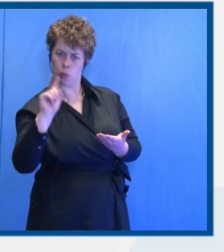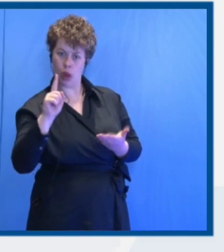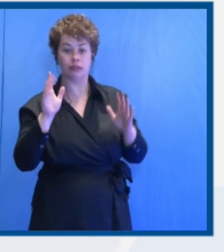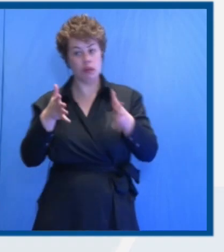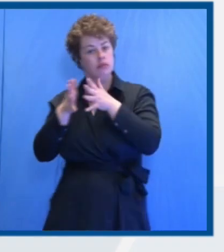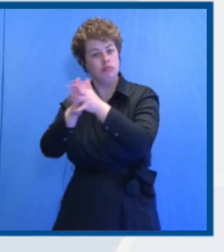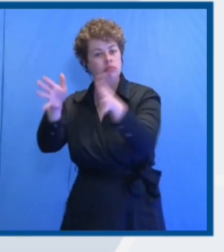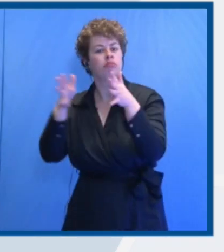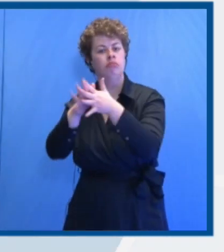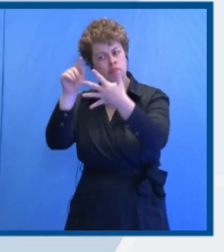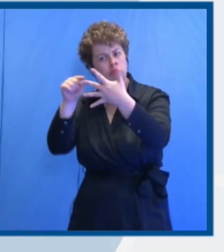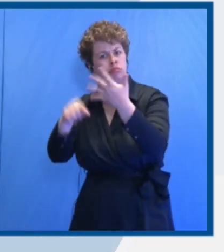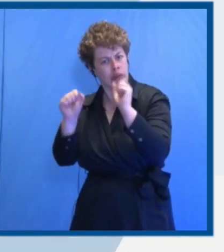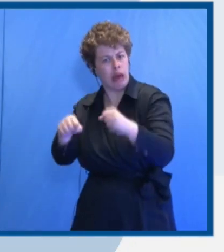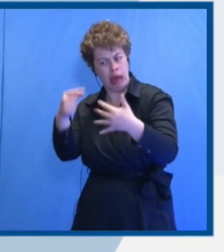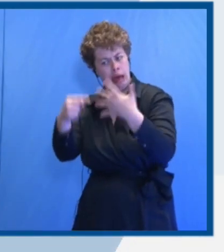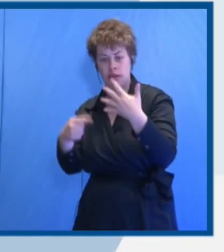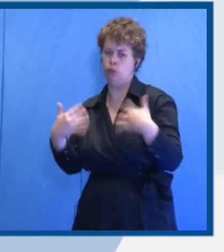to